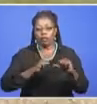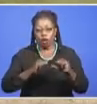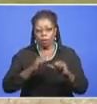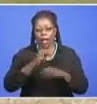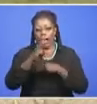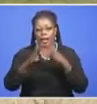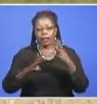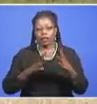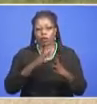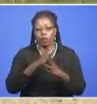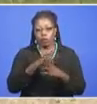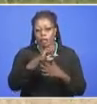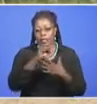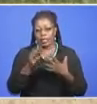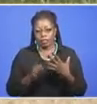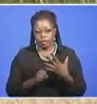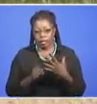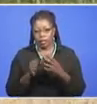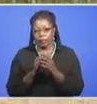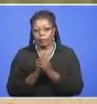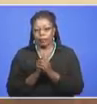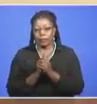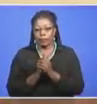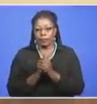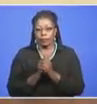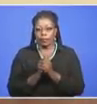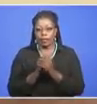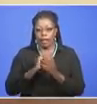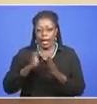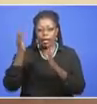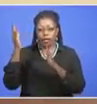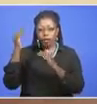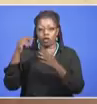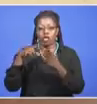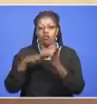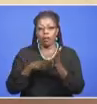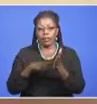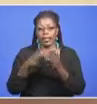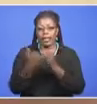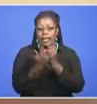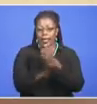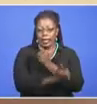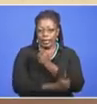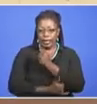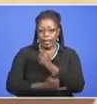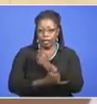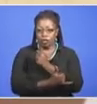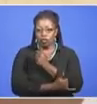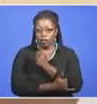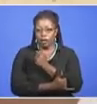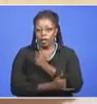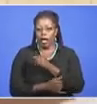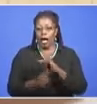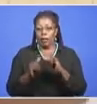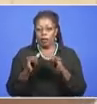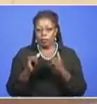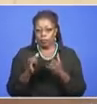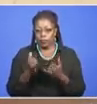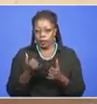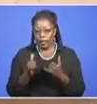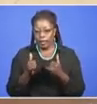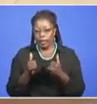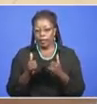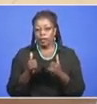Series? Now that's the big leagues, the big dogs though. I hope we represent our country and that we play with